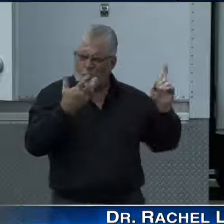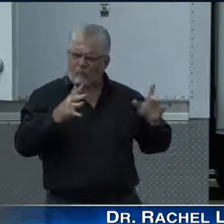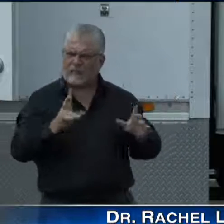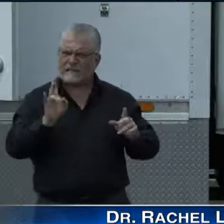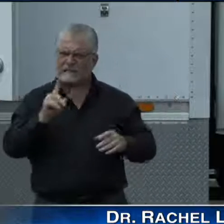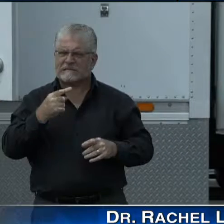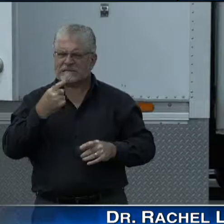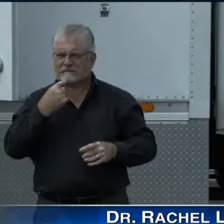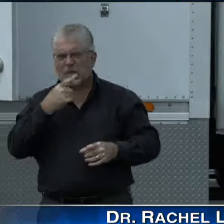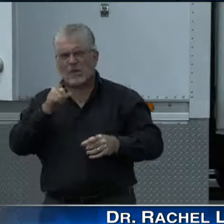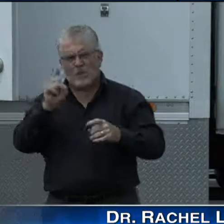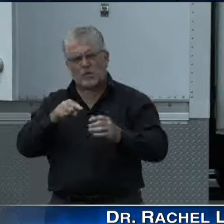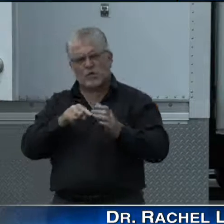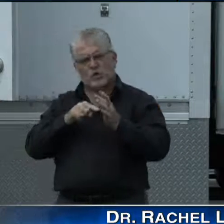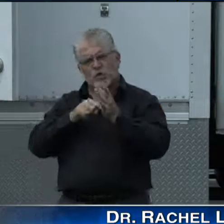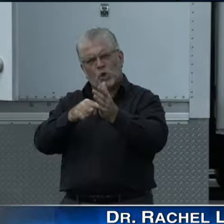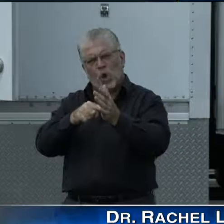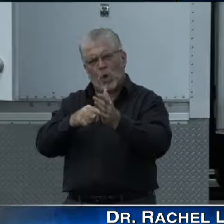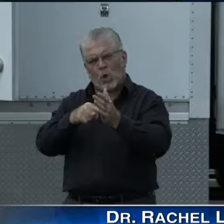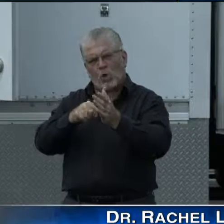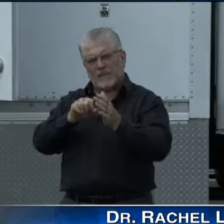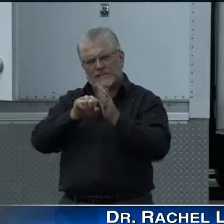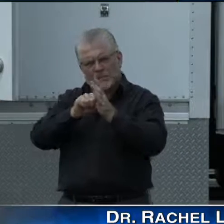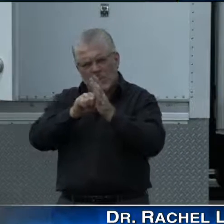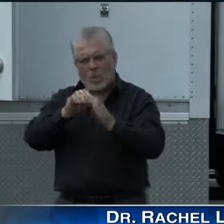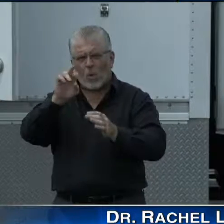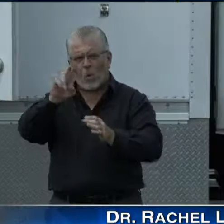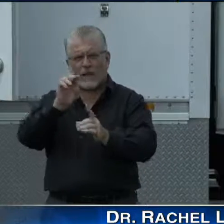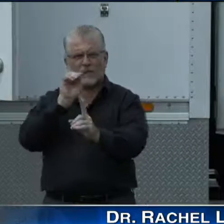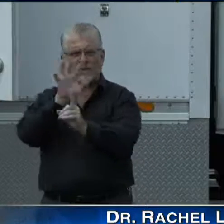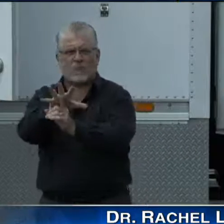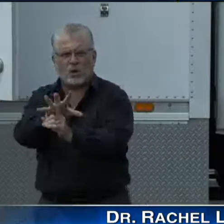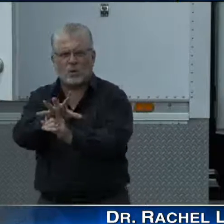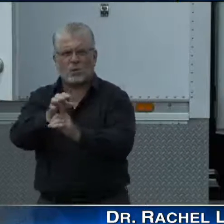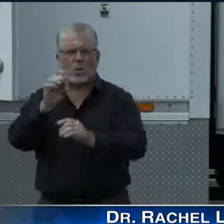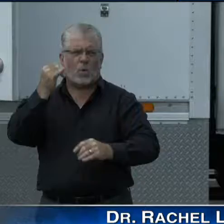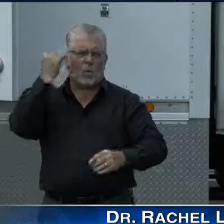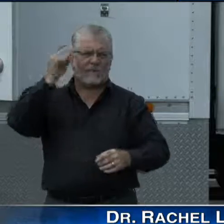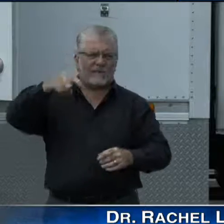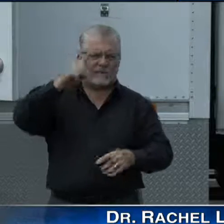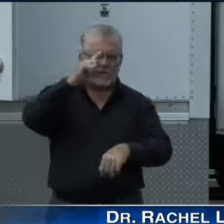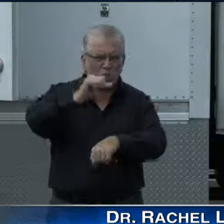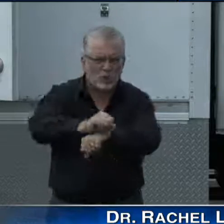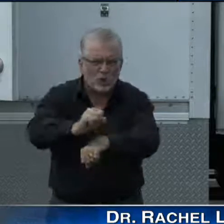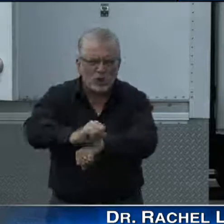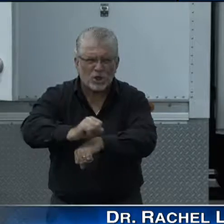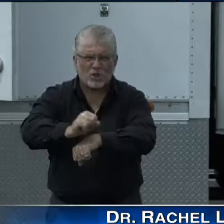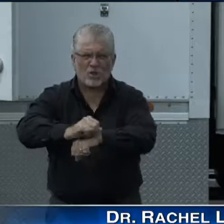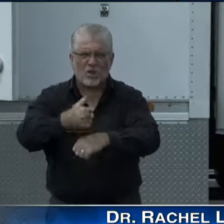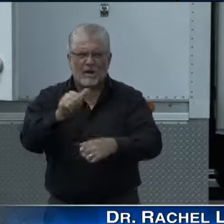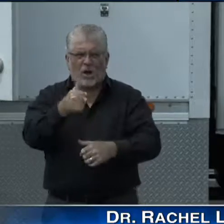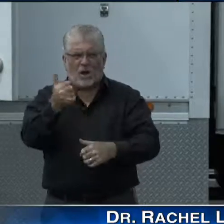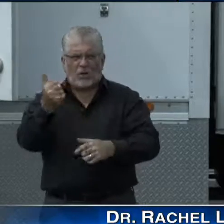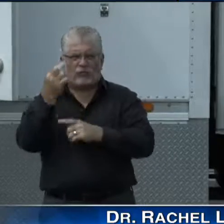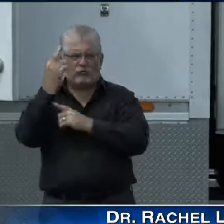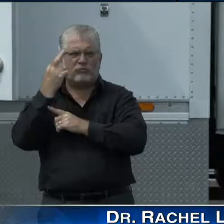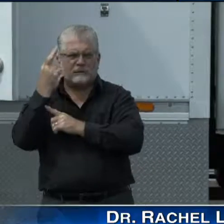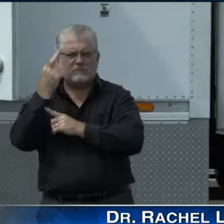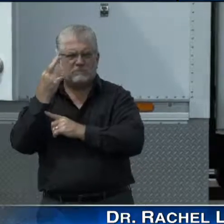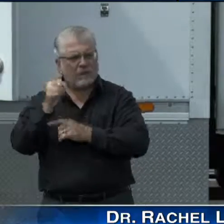or an exposure to COVID-19 or also needs it for work-related or other types of purposes can get